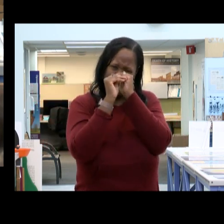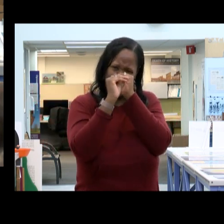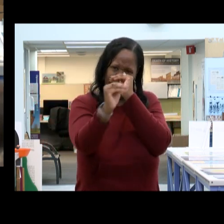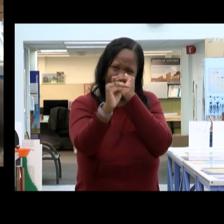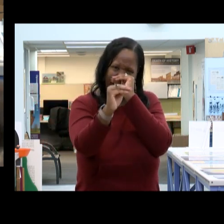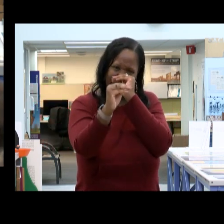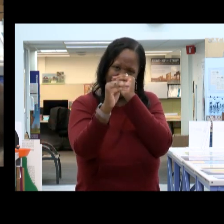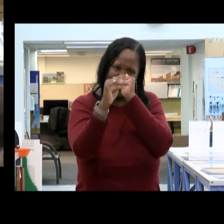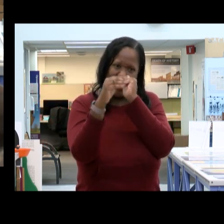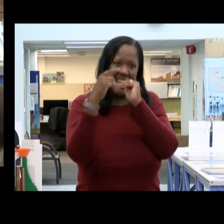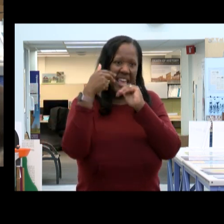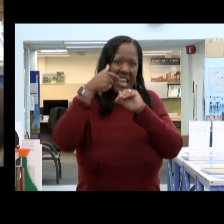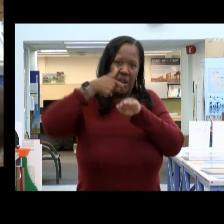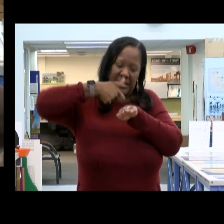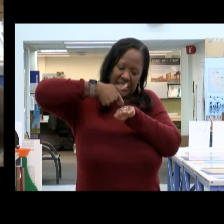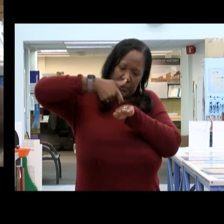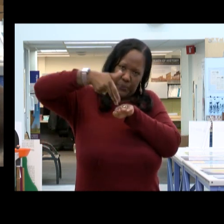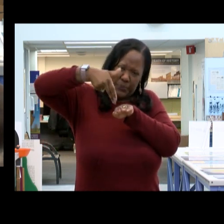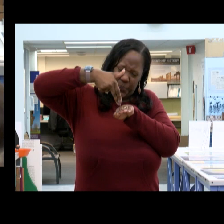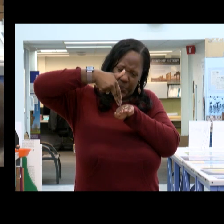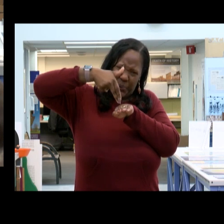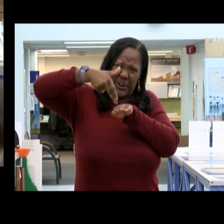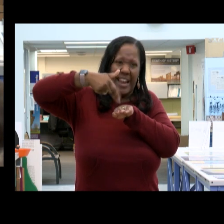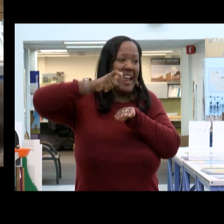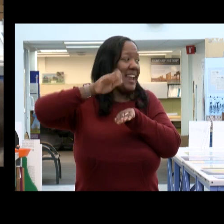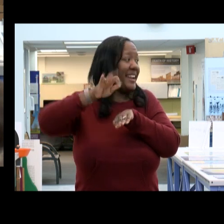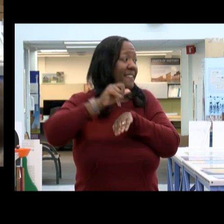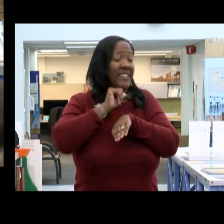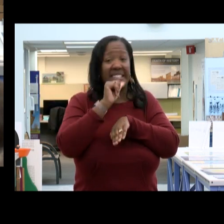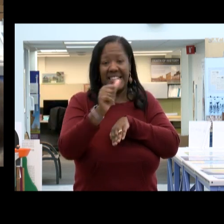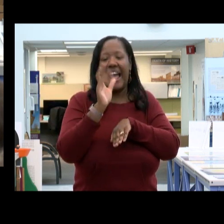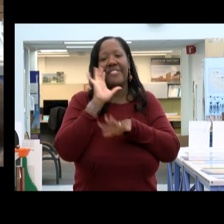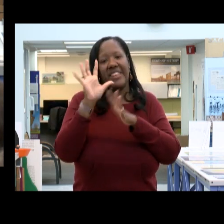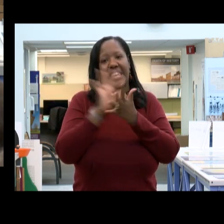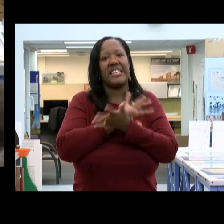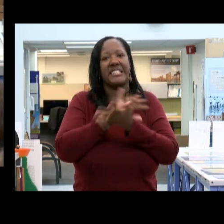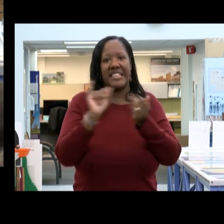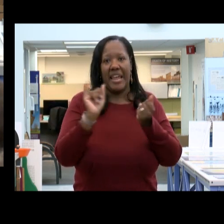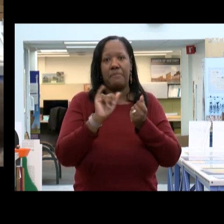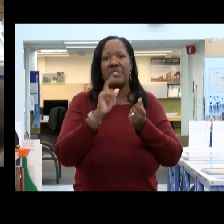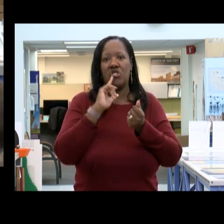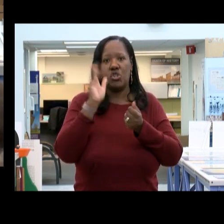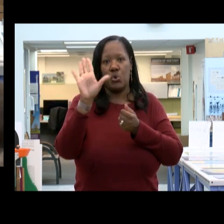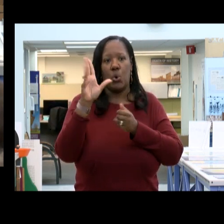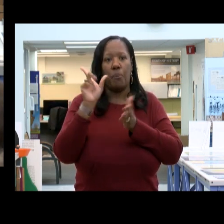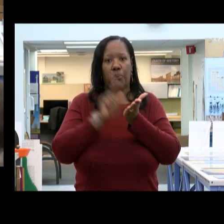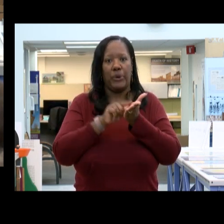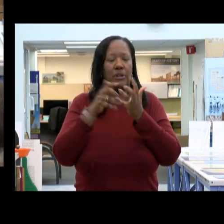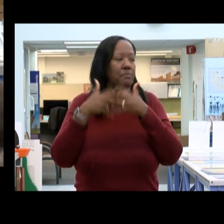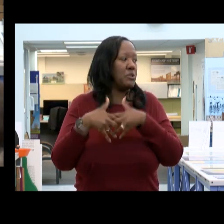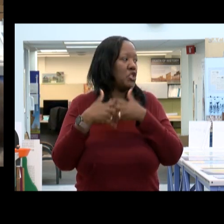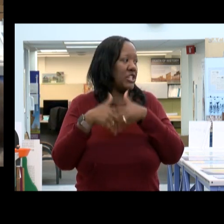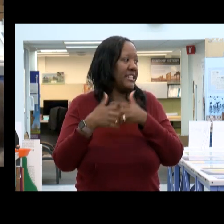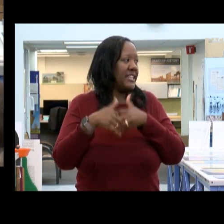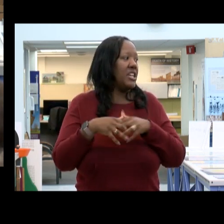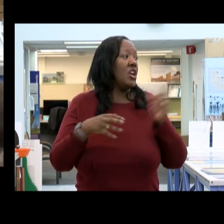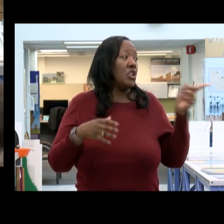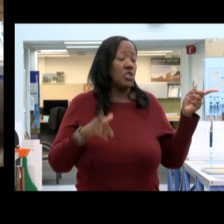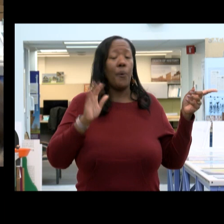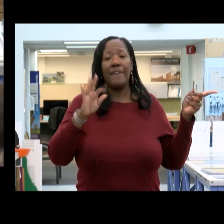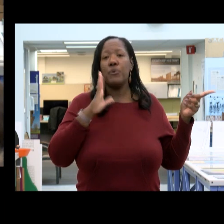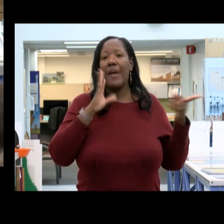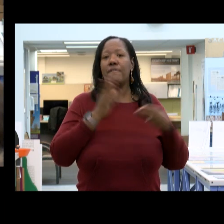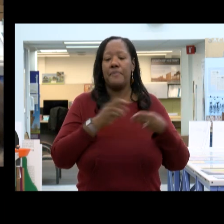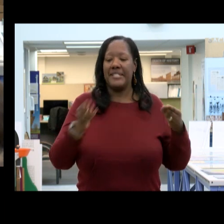it's not, you're going to get hit, you know, head strikes and damage and a messed up print. So when you get into rigid materials, that